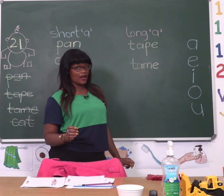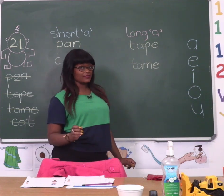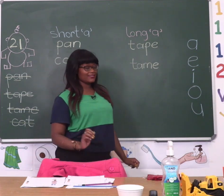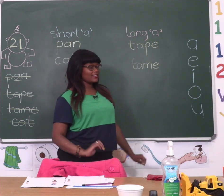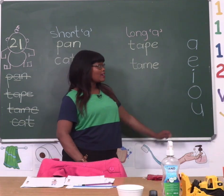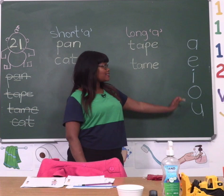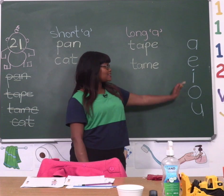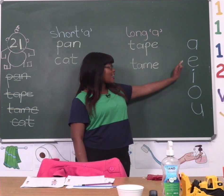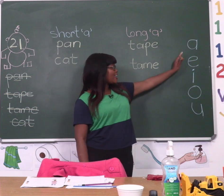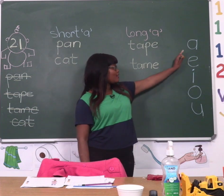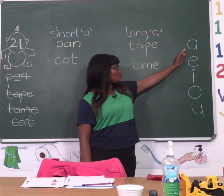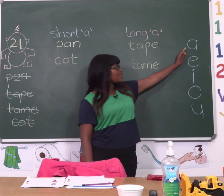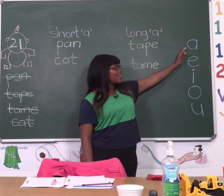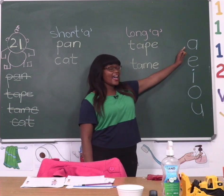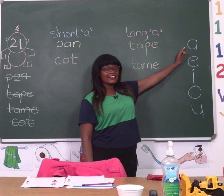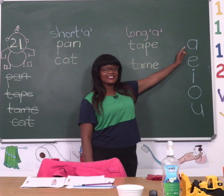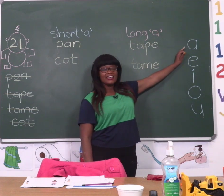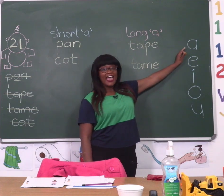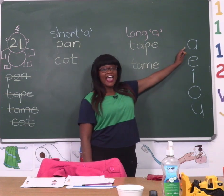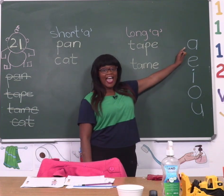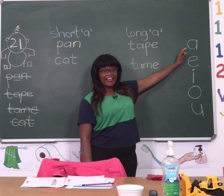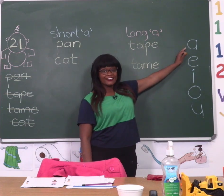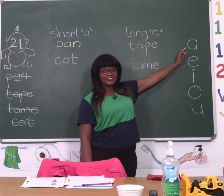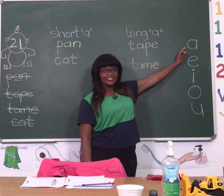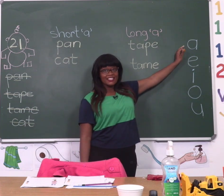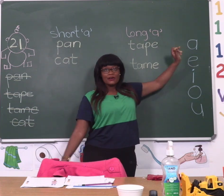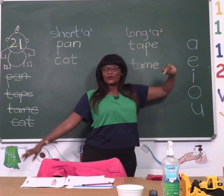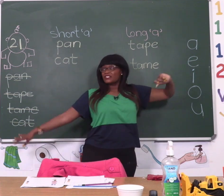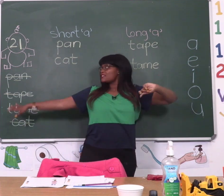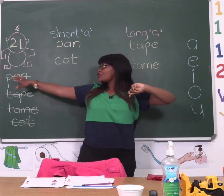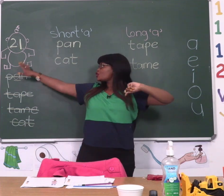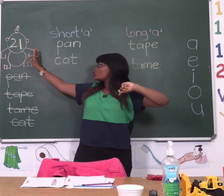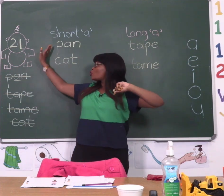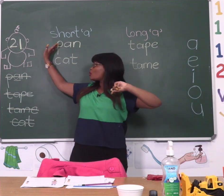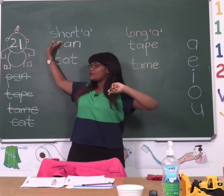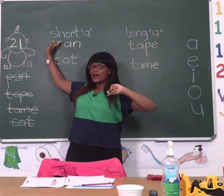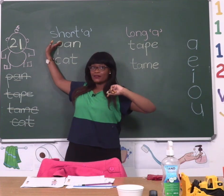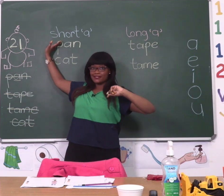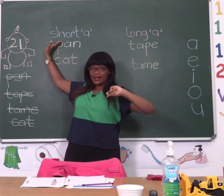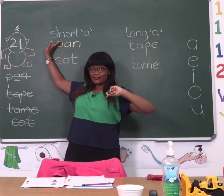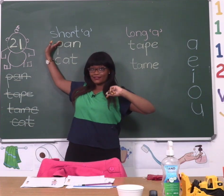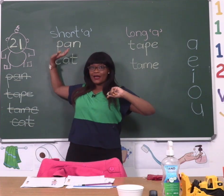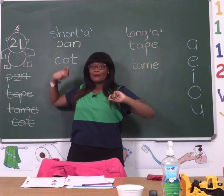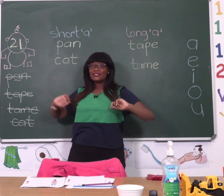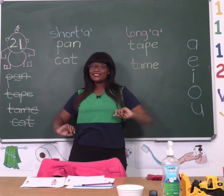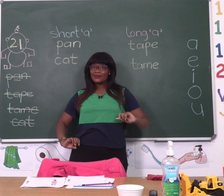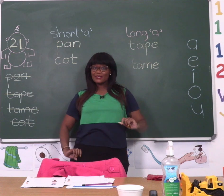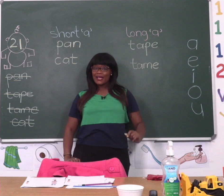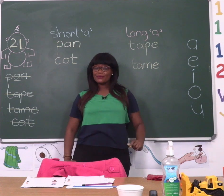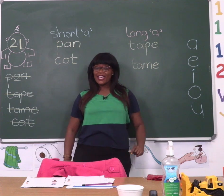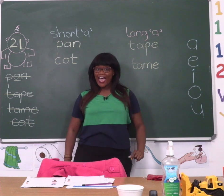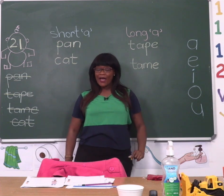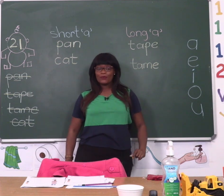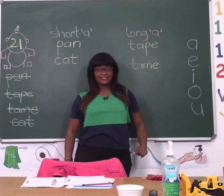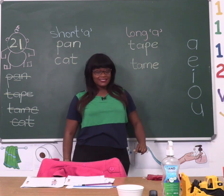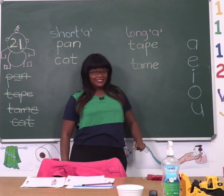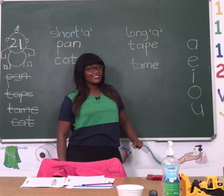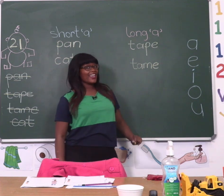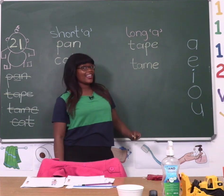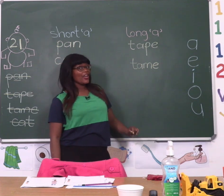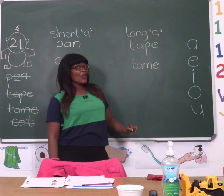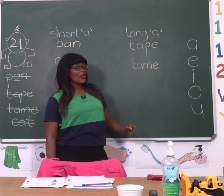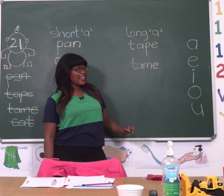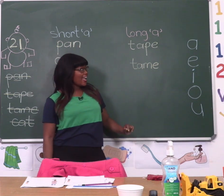their sounds. Today we had A, which is a short vowel sound, but sometimes A wants